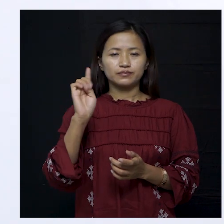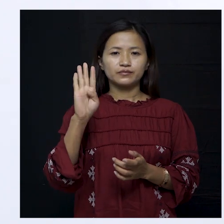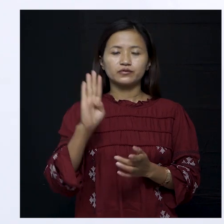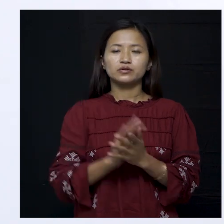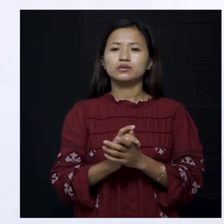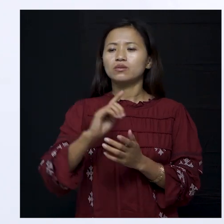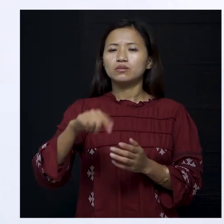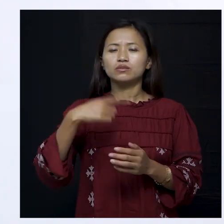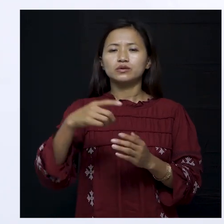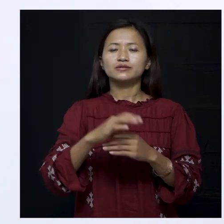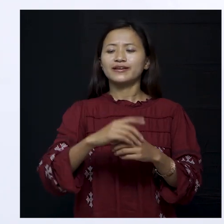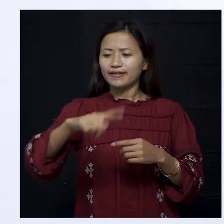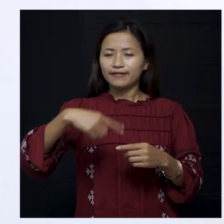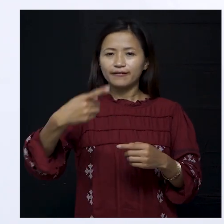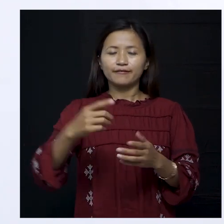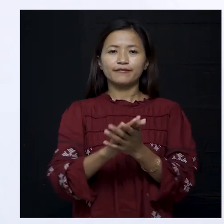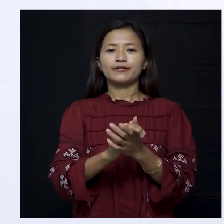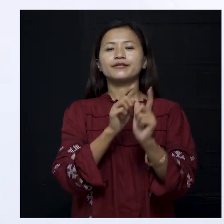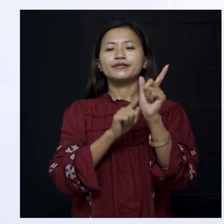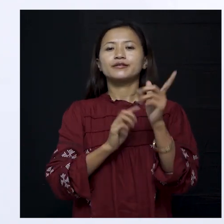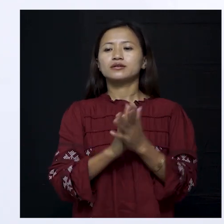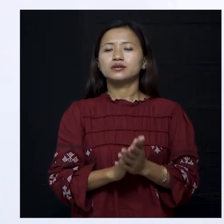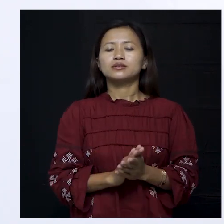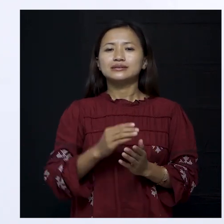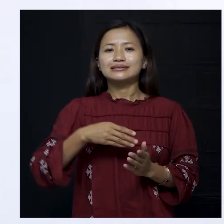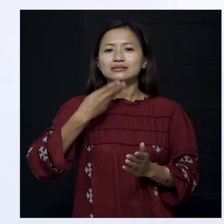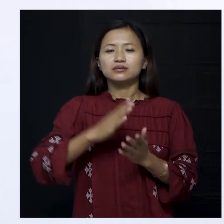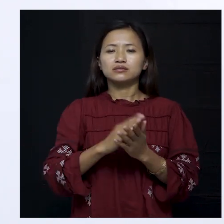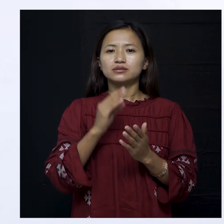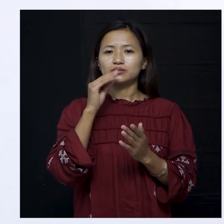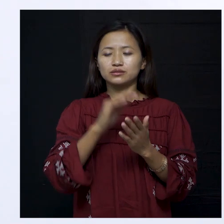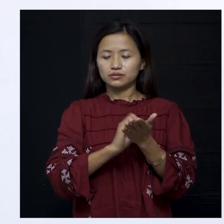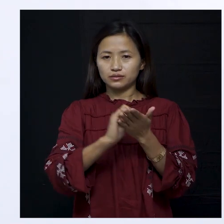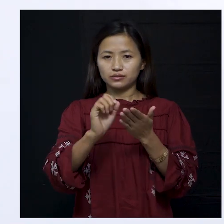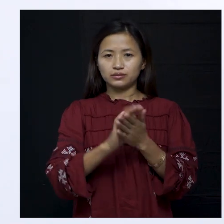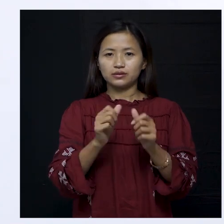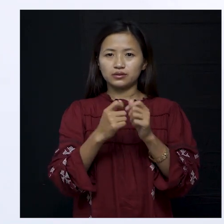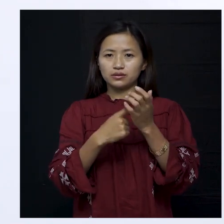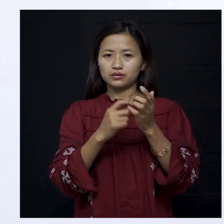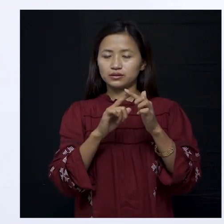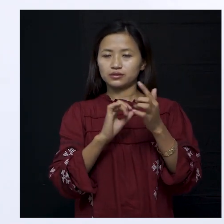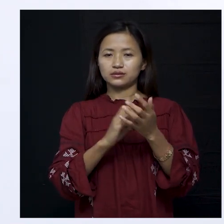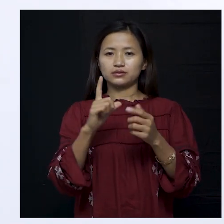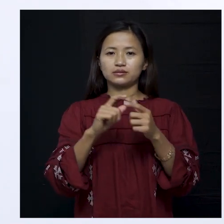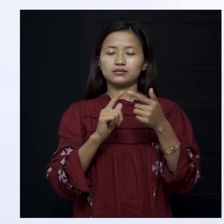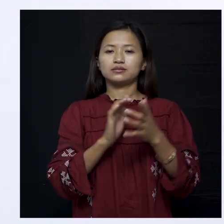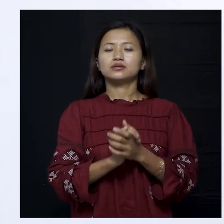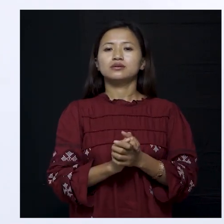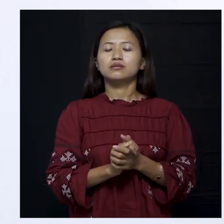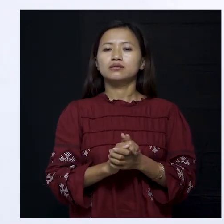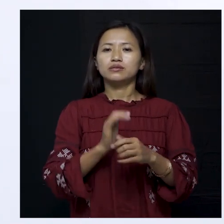right? We will deal with speech writing, we will deal with article, and if possible, I will do a little bit